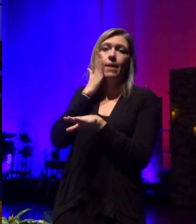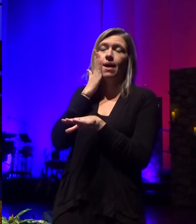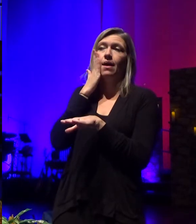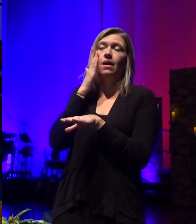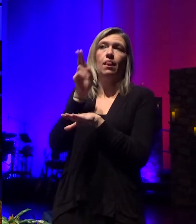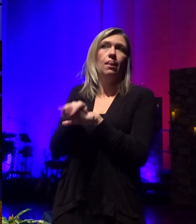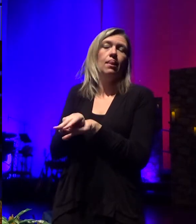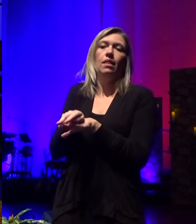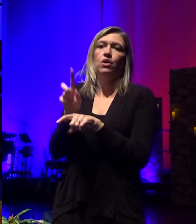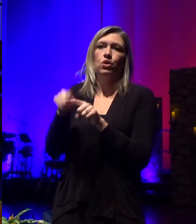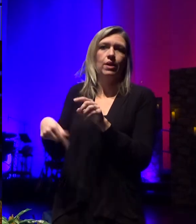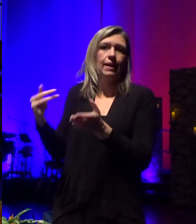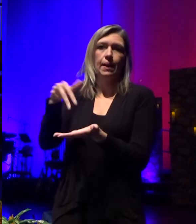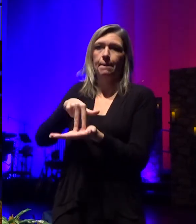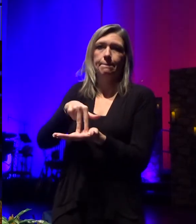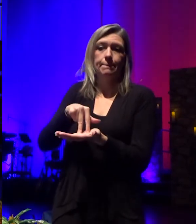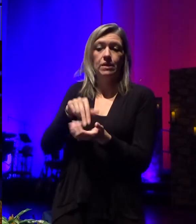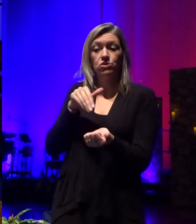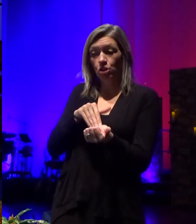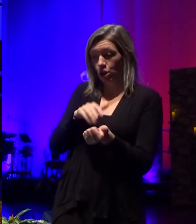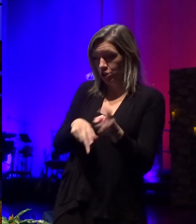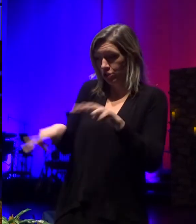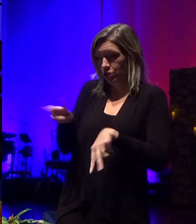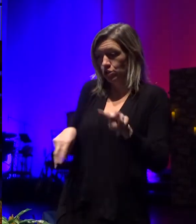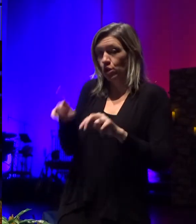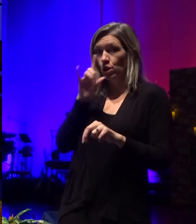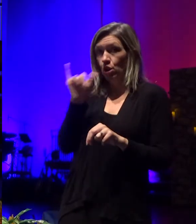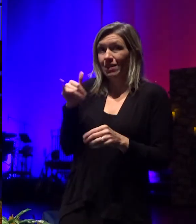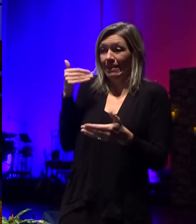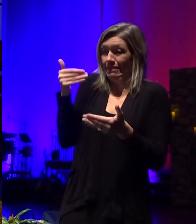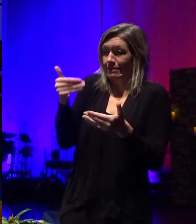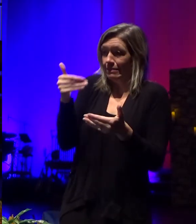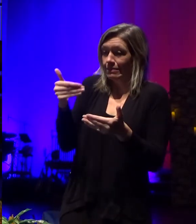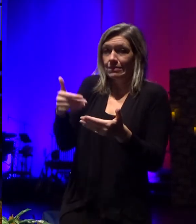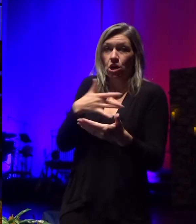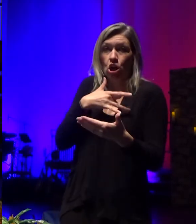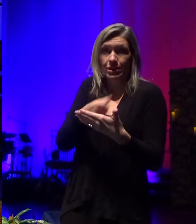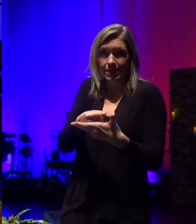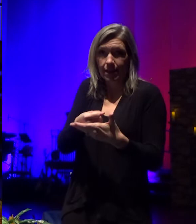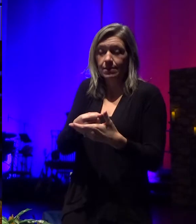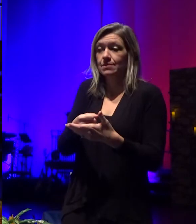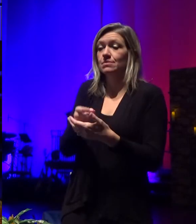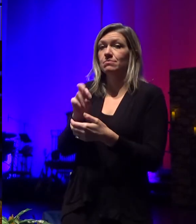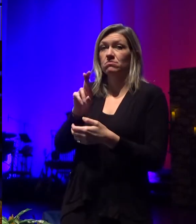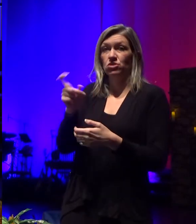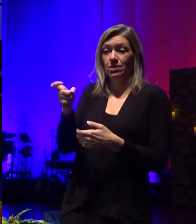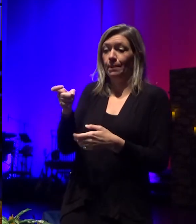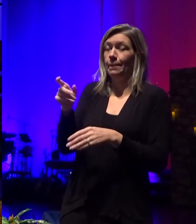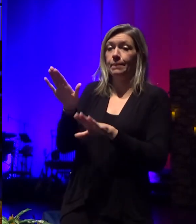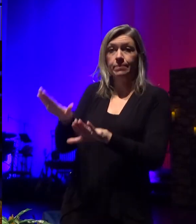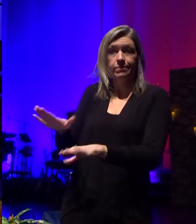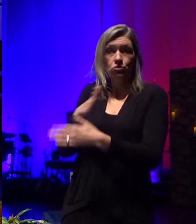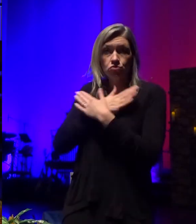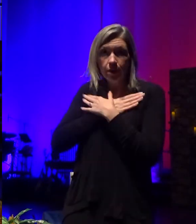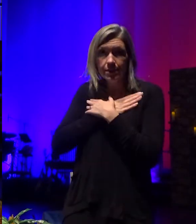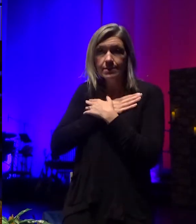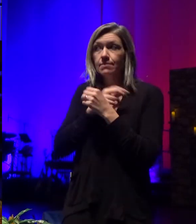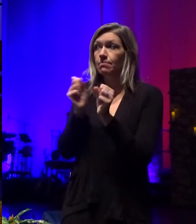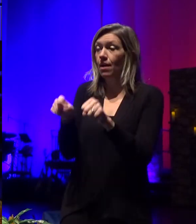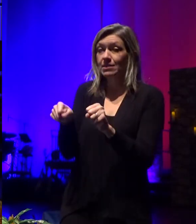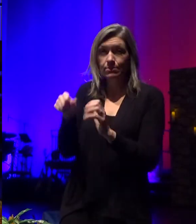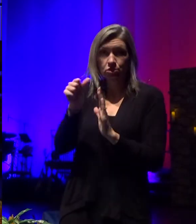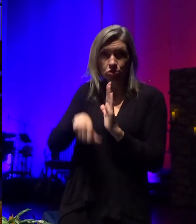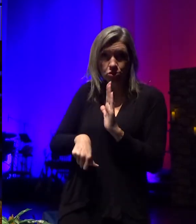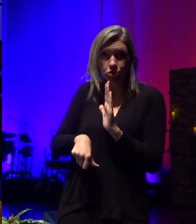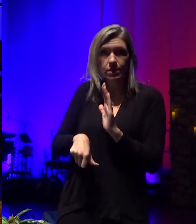said he was on the verge of a heart attack. And they prescribed bed rest and possible surgery. And this was